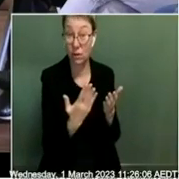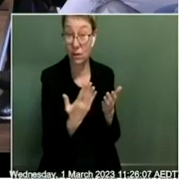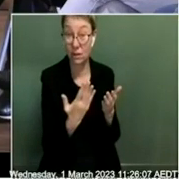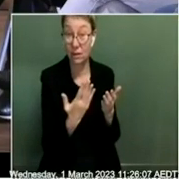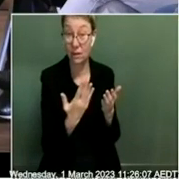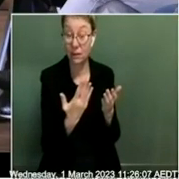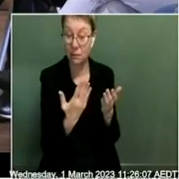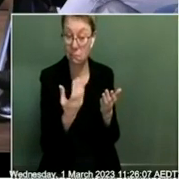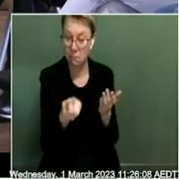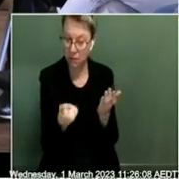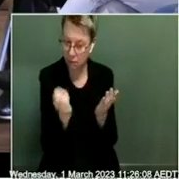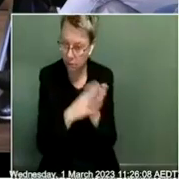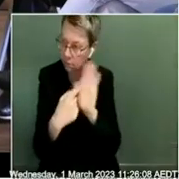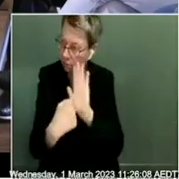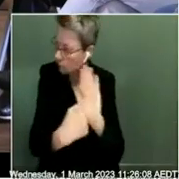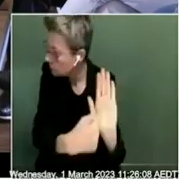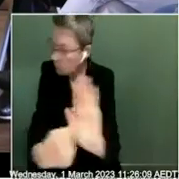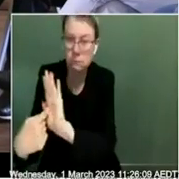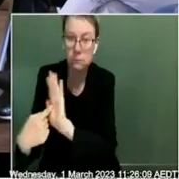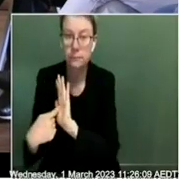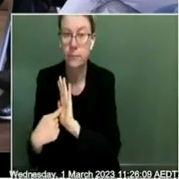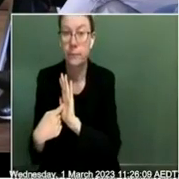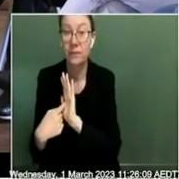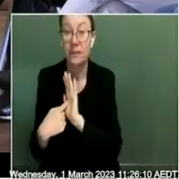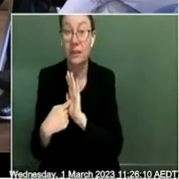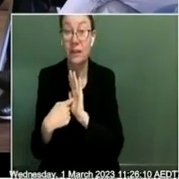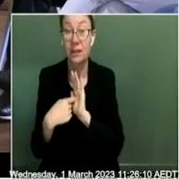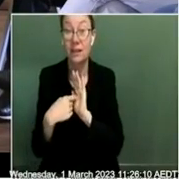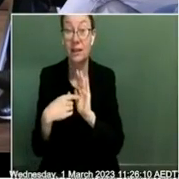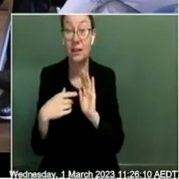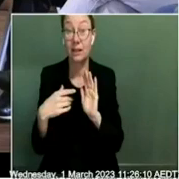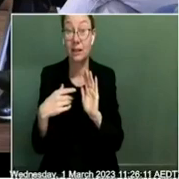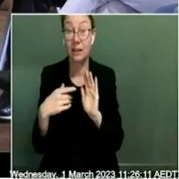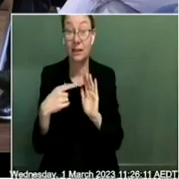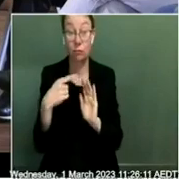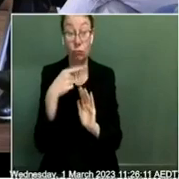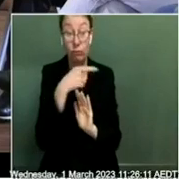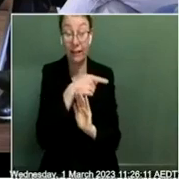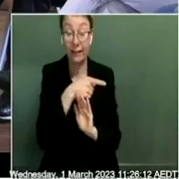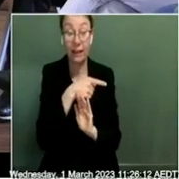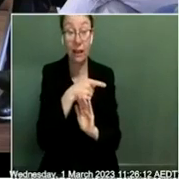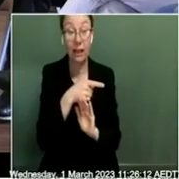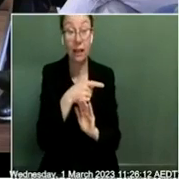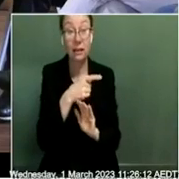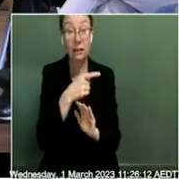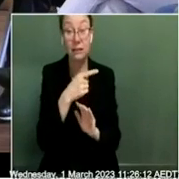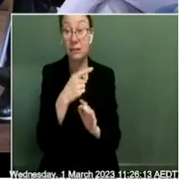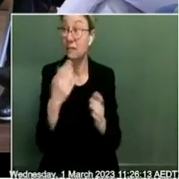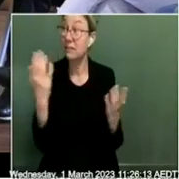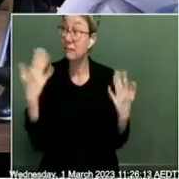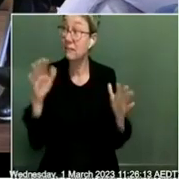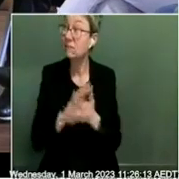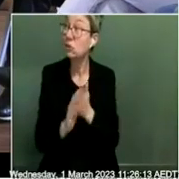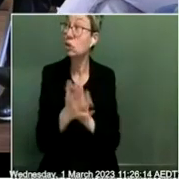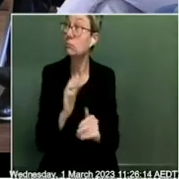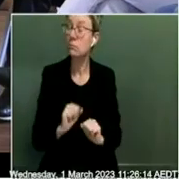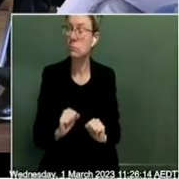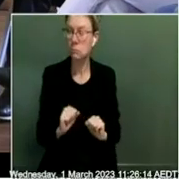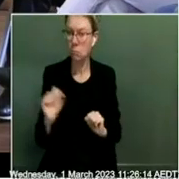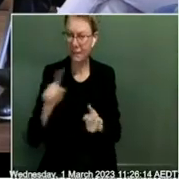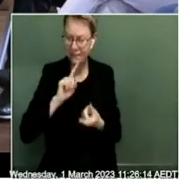unfinished business that we need investigations into what happened to our grandfather and the mistreatment of our mum and